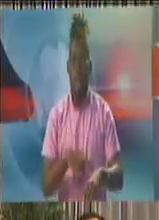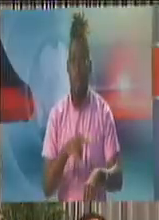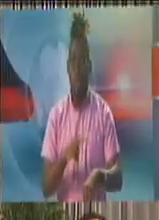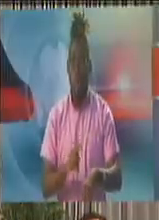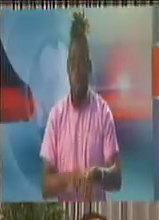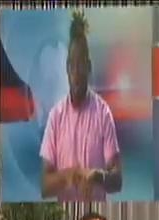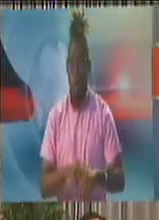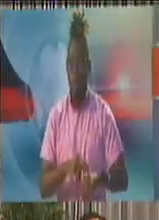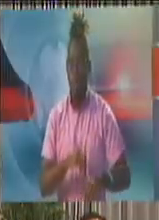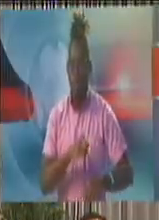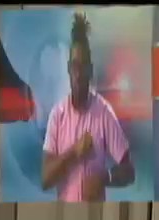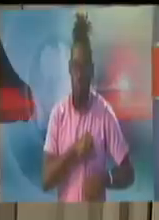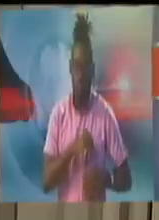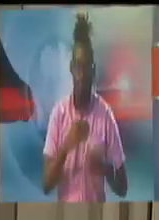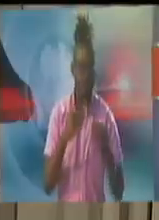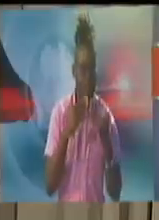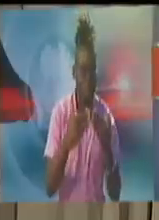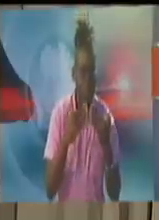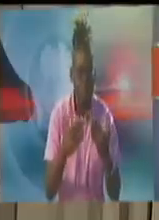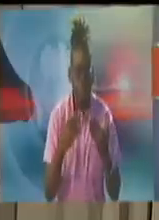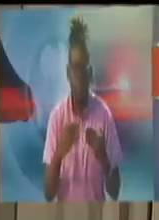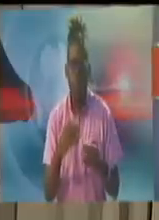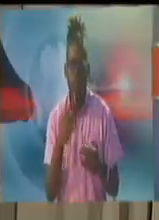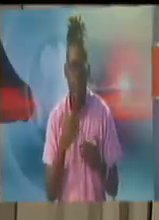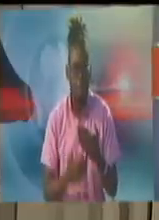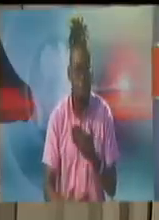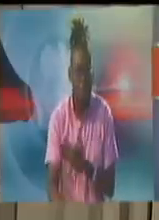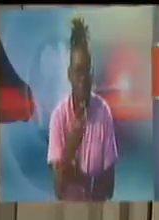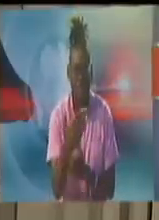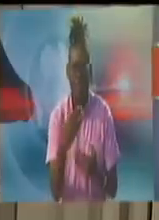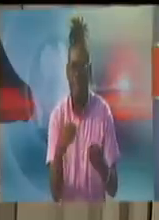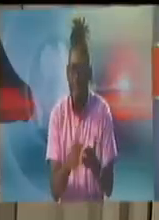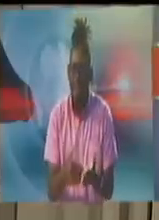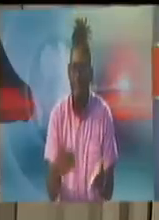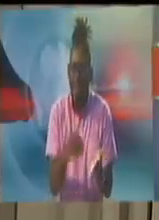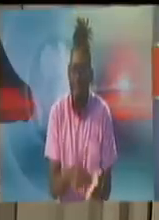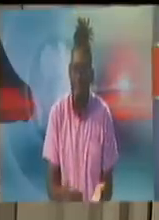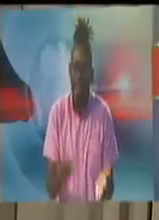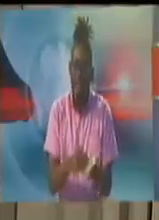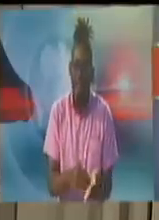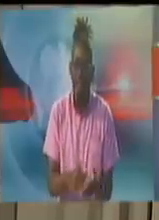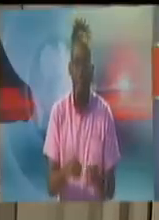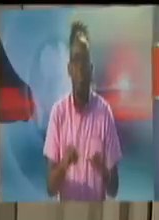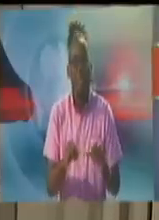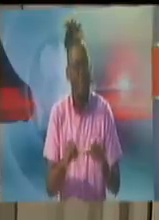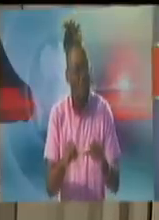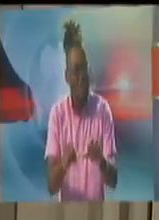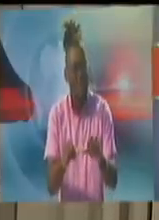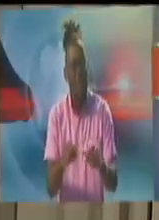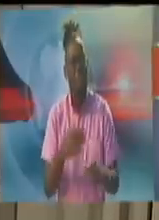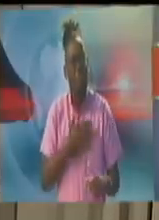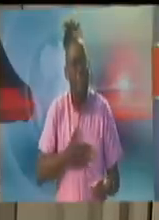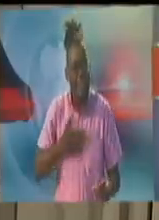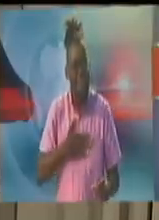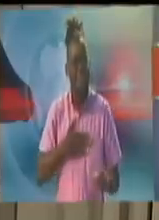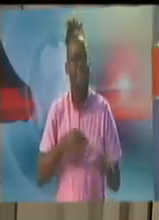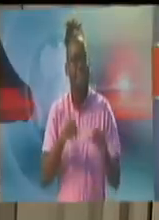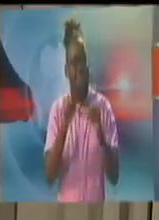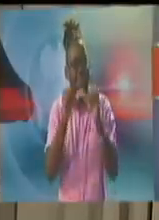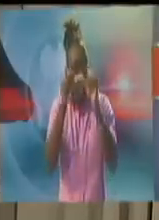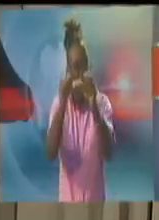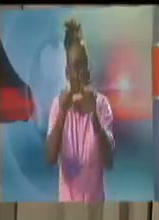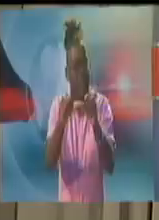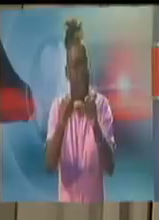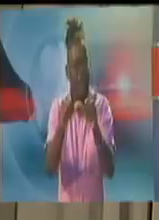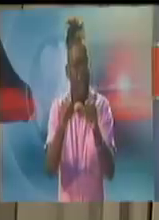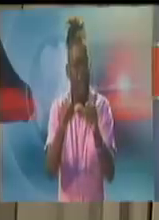spent a lot of time here this morning saying that the government's position continues to be please shelter in place. I described that with the 33 people,